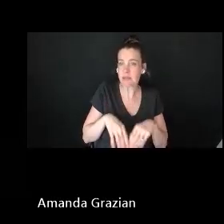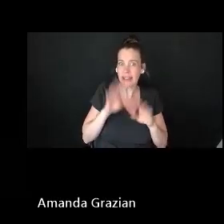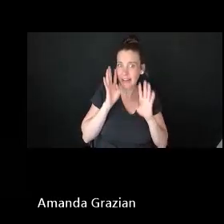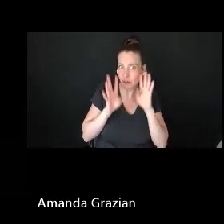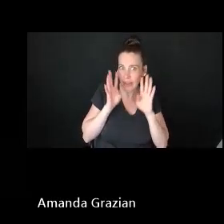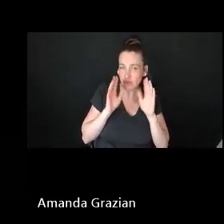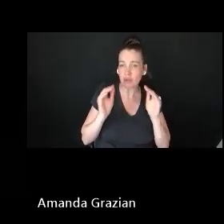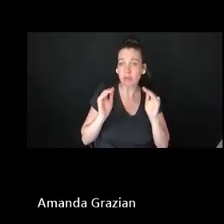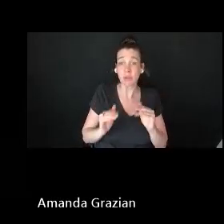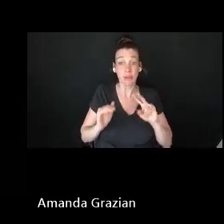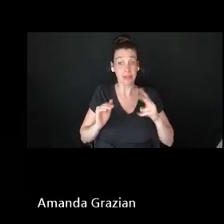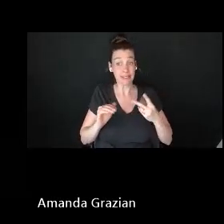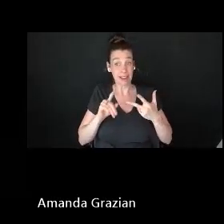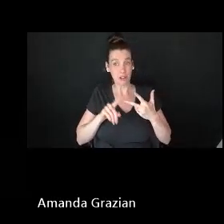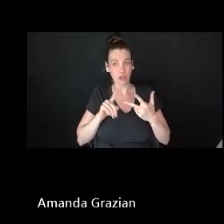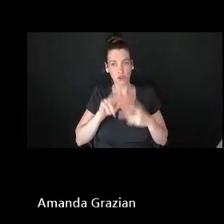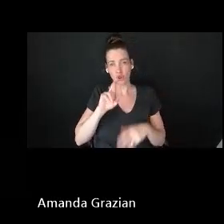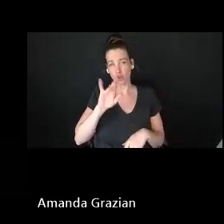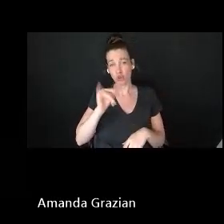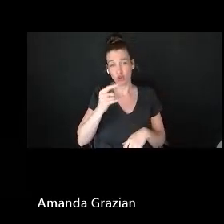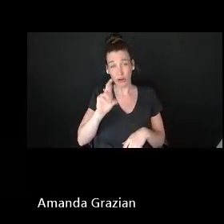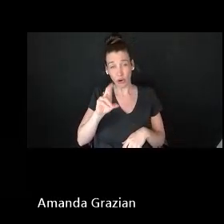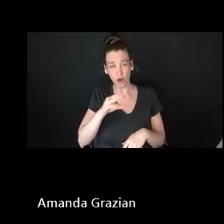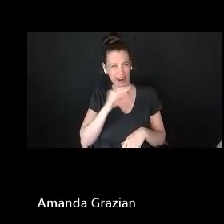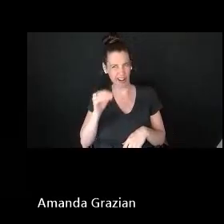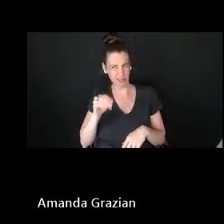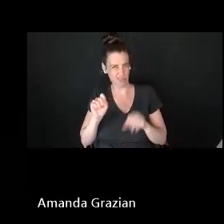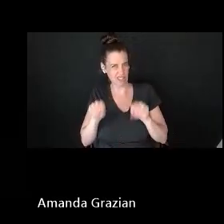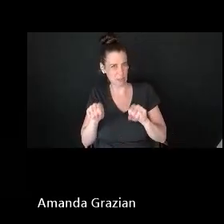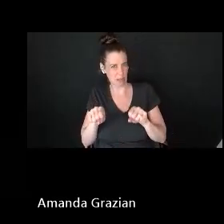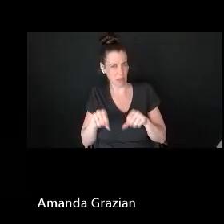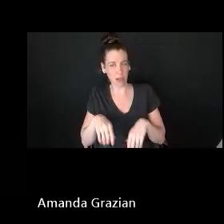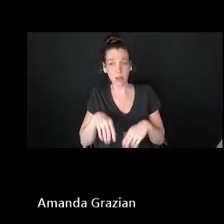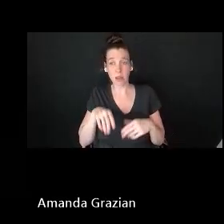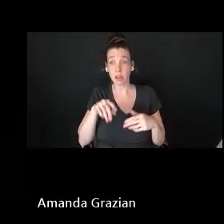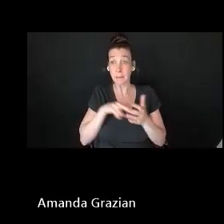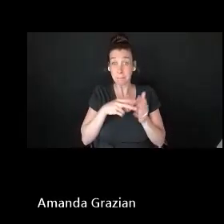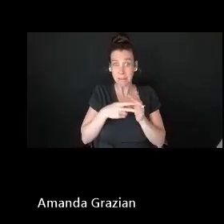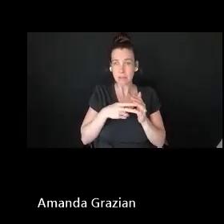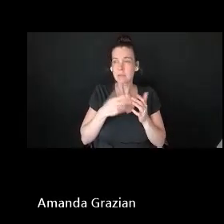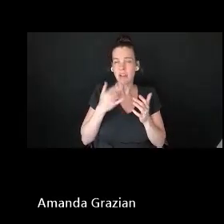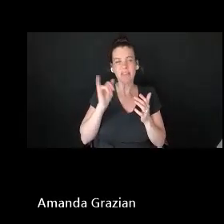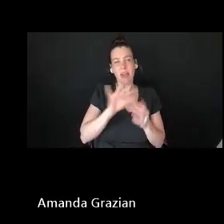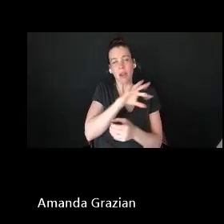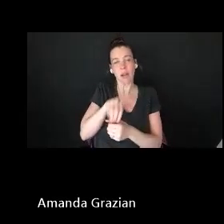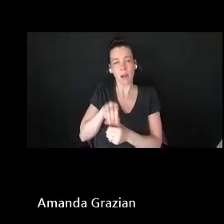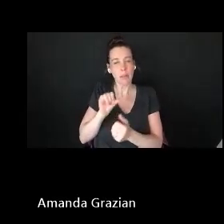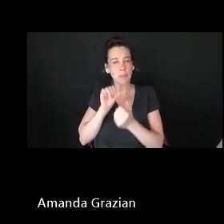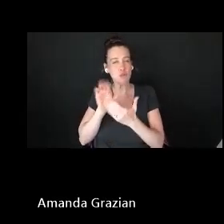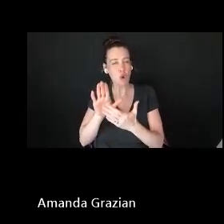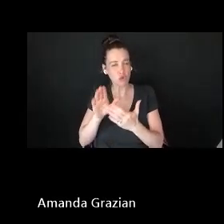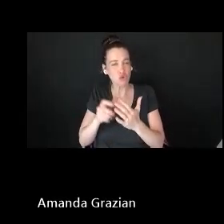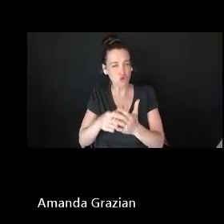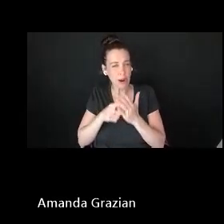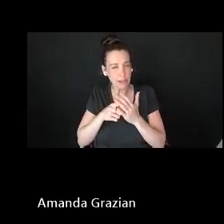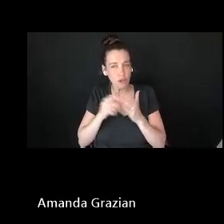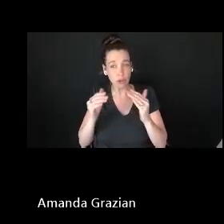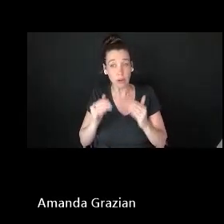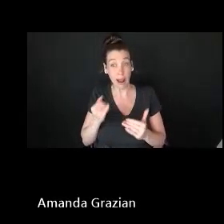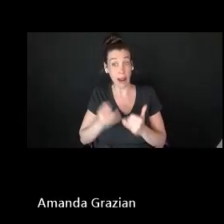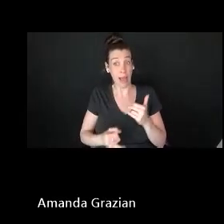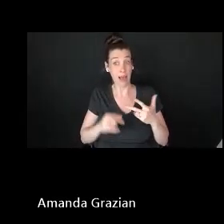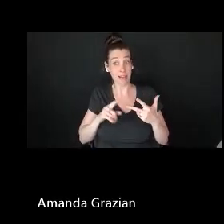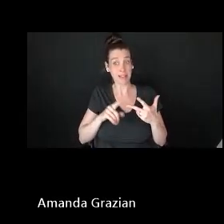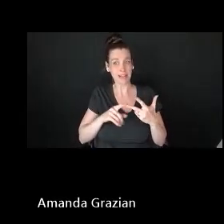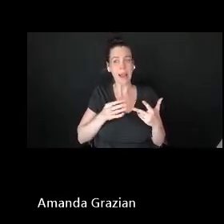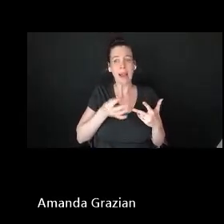second factor is rigor and feasibility, which incorporates the approach criteria. And then finally, expertise and resources,